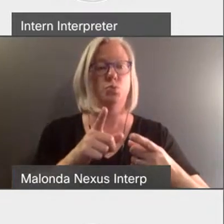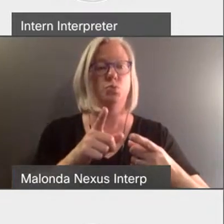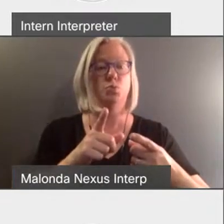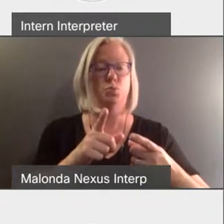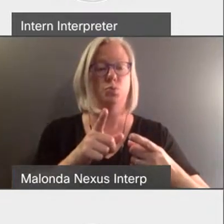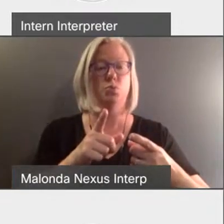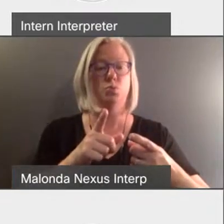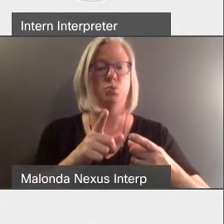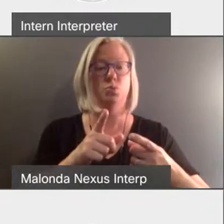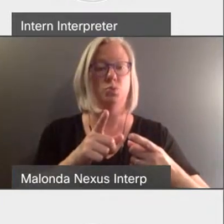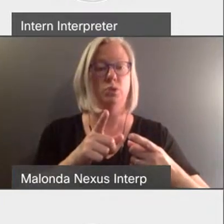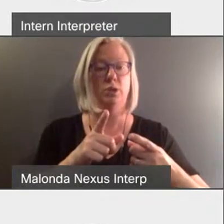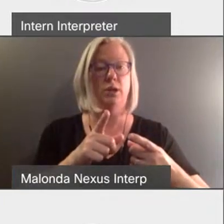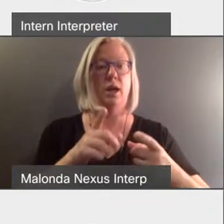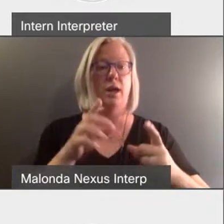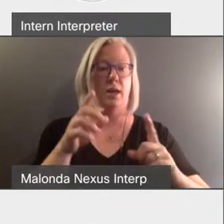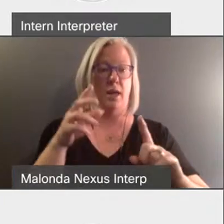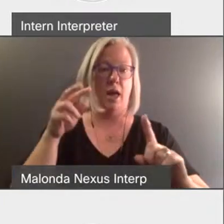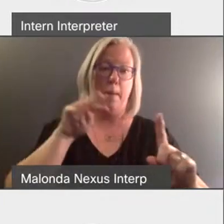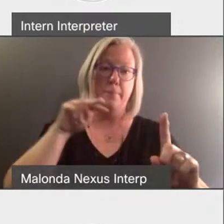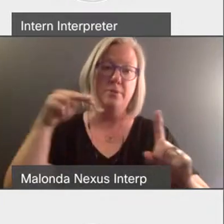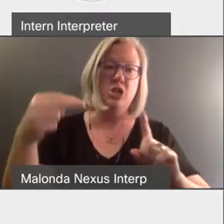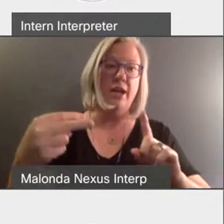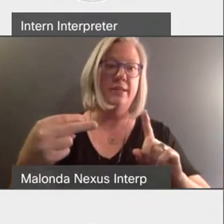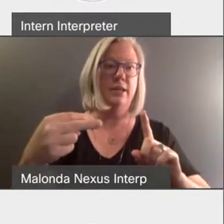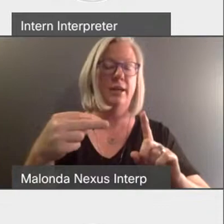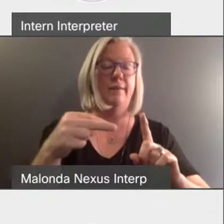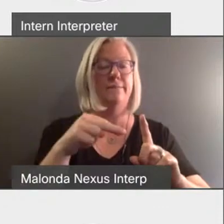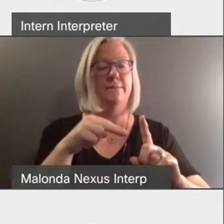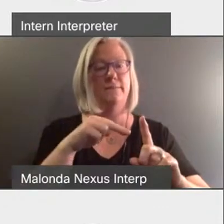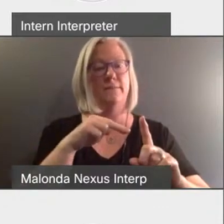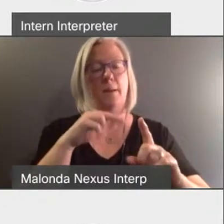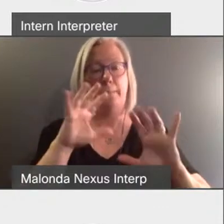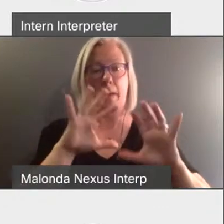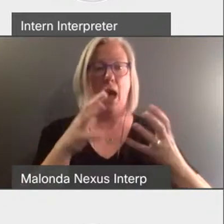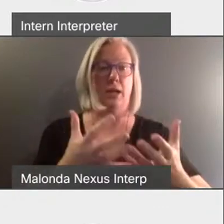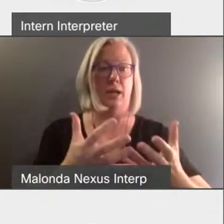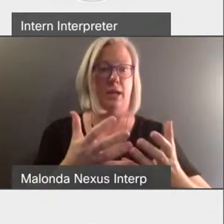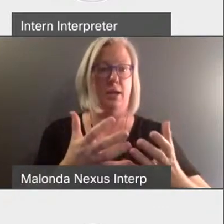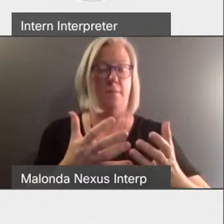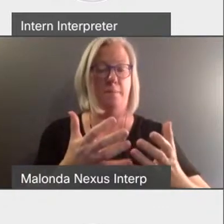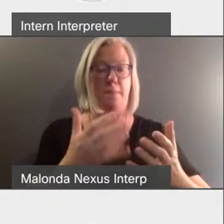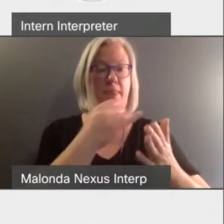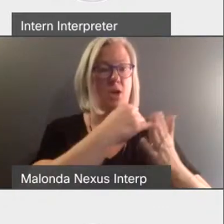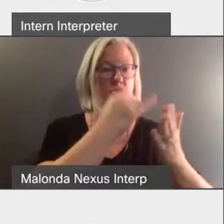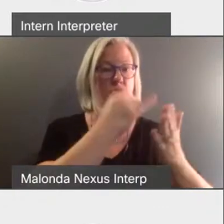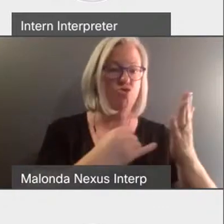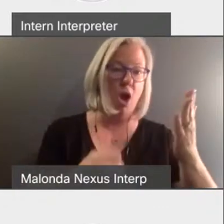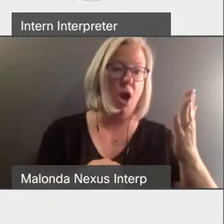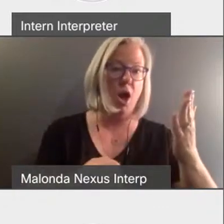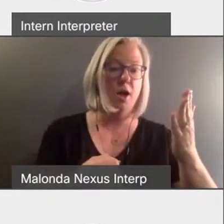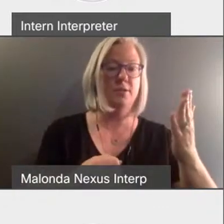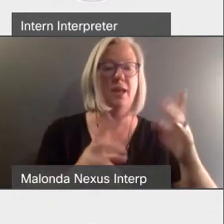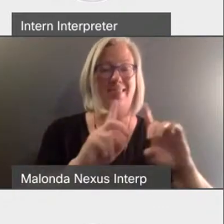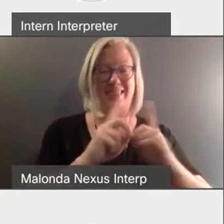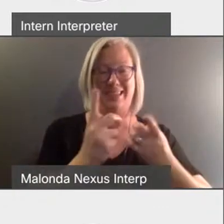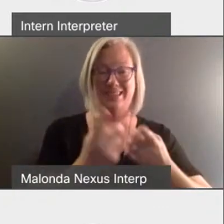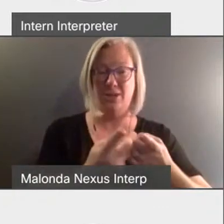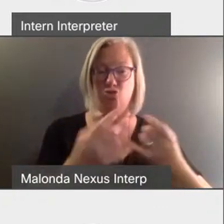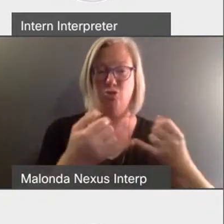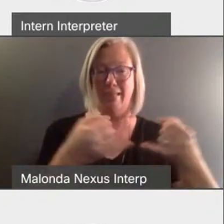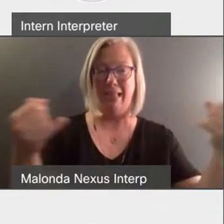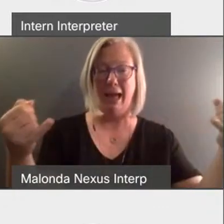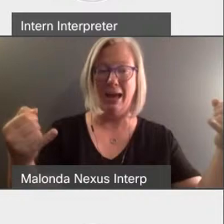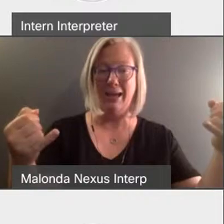independent, objective body draws the district